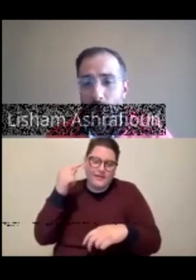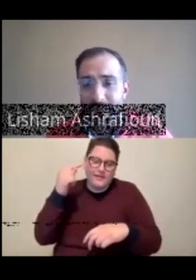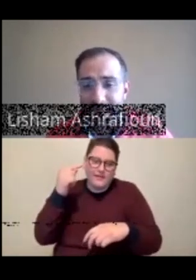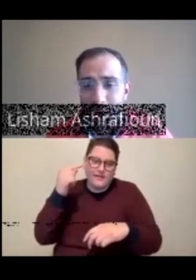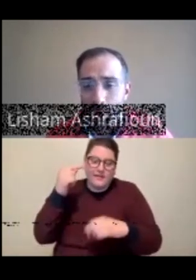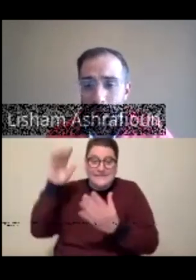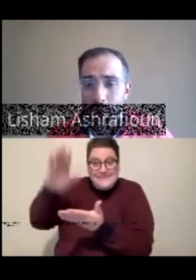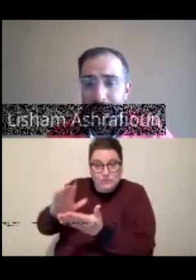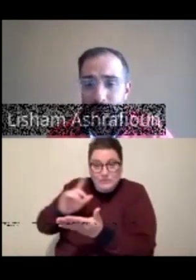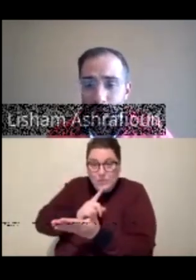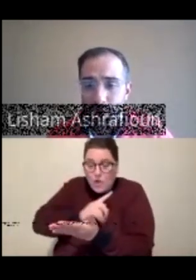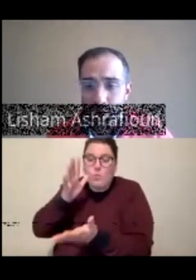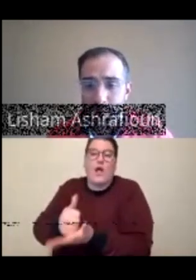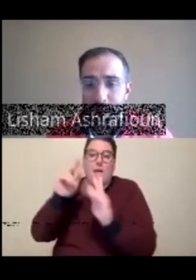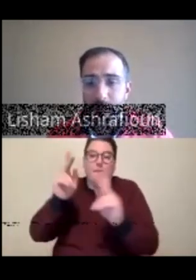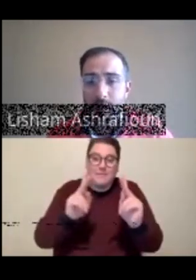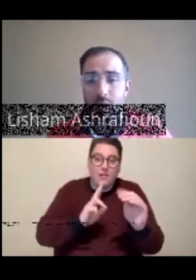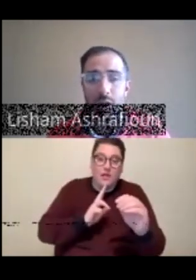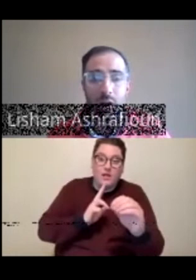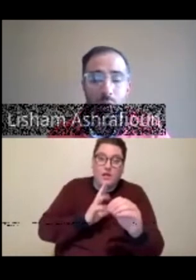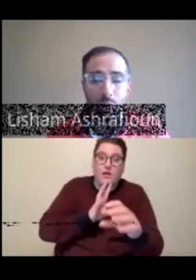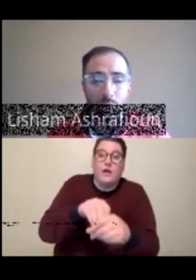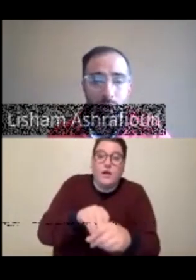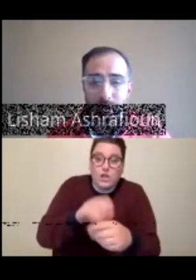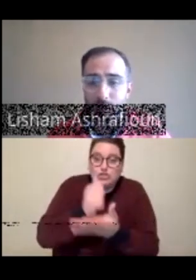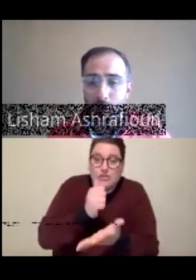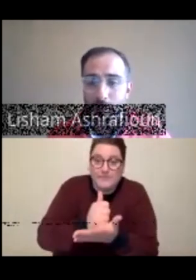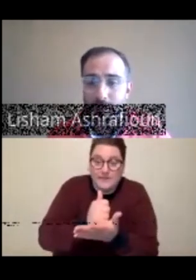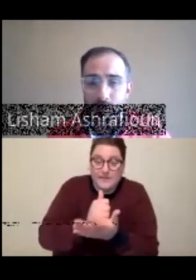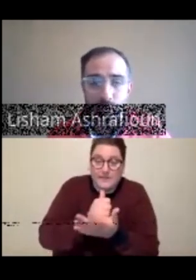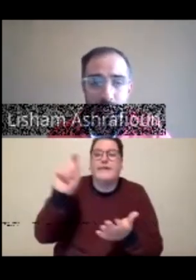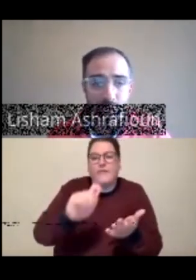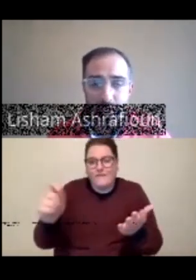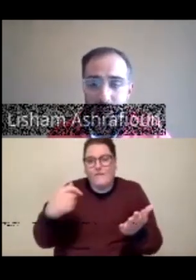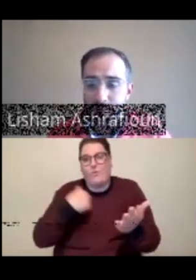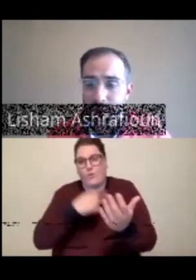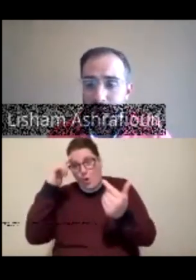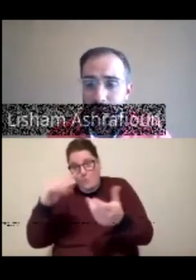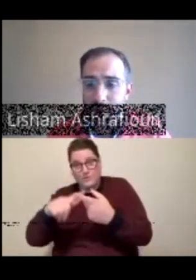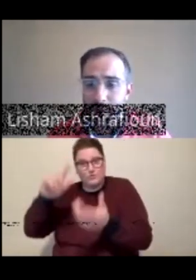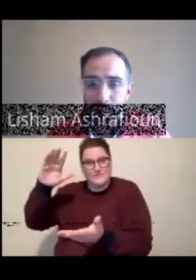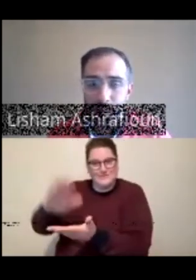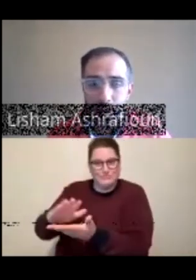decreasing loneliness can help people get into other treatment, we're also hoping to decrease some